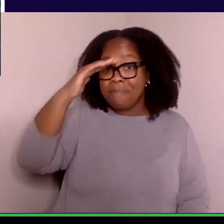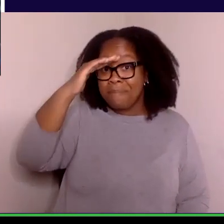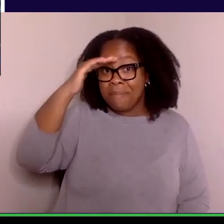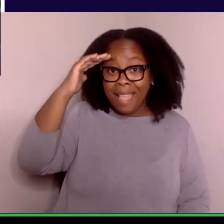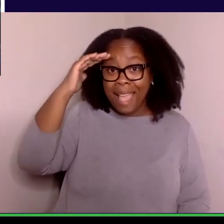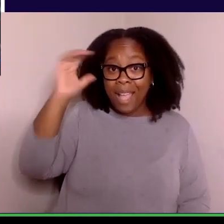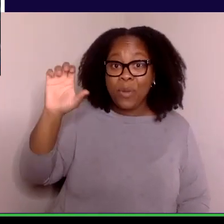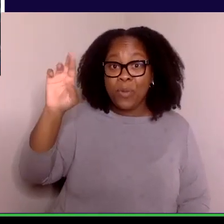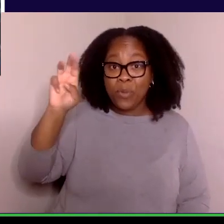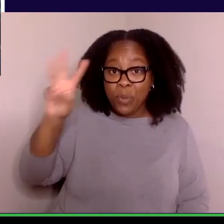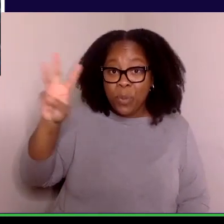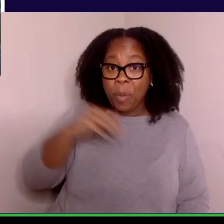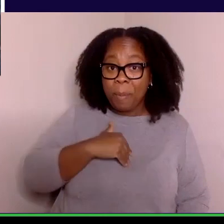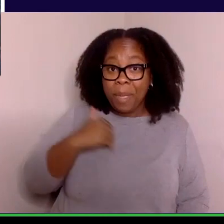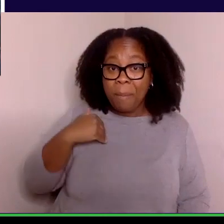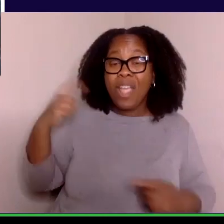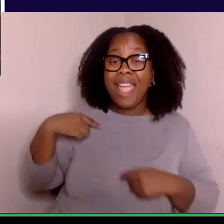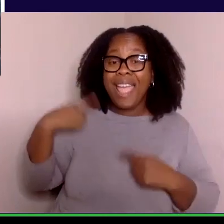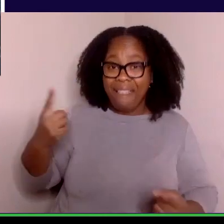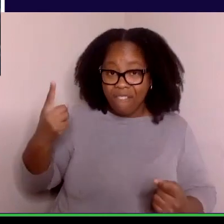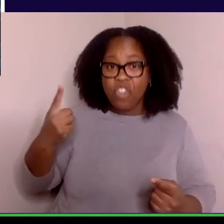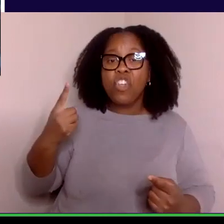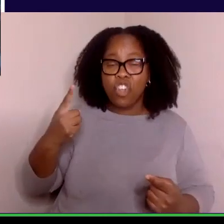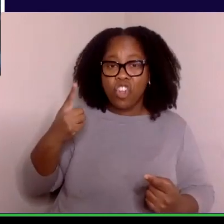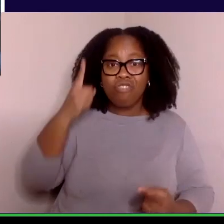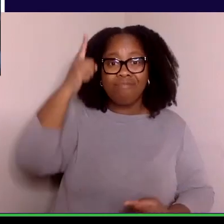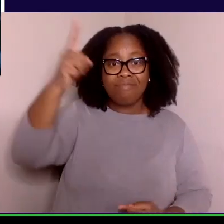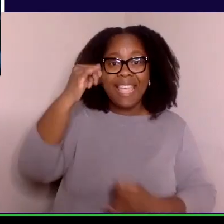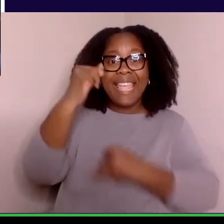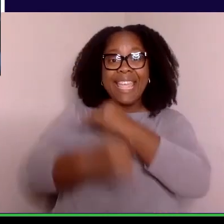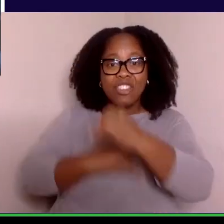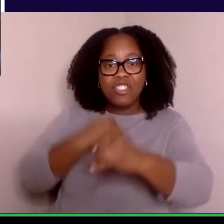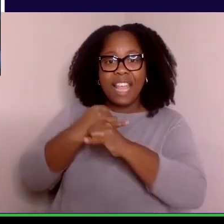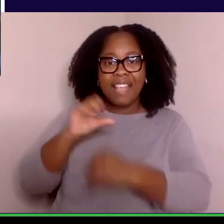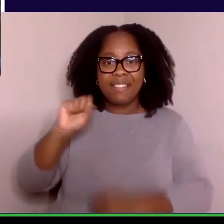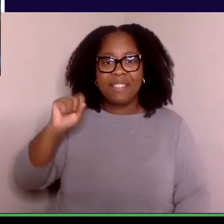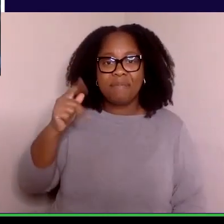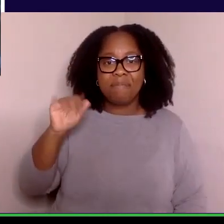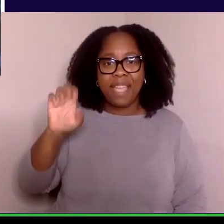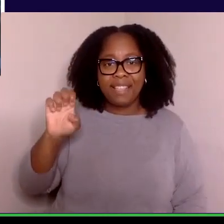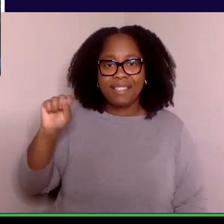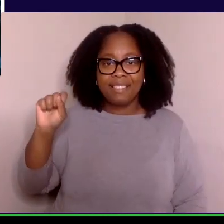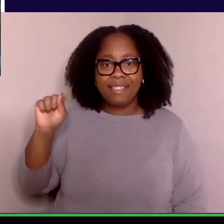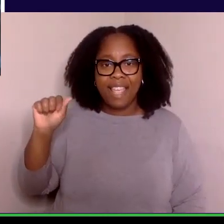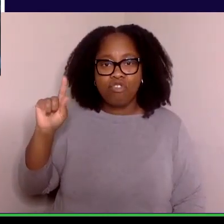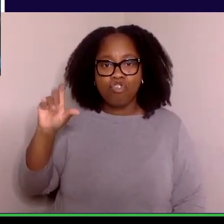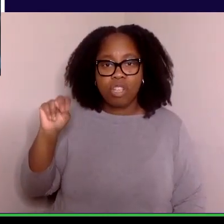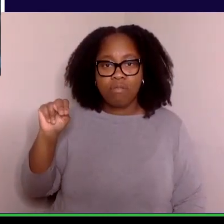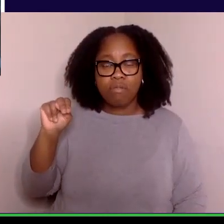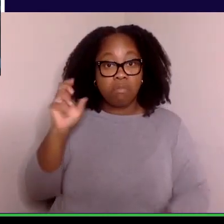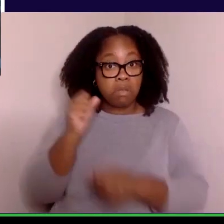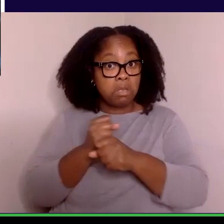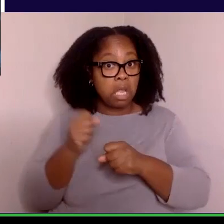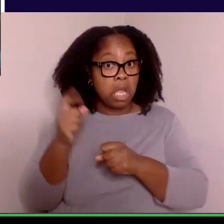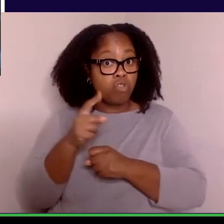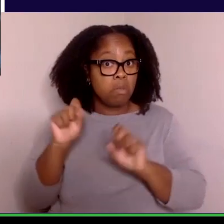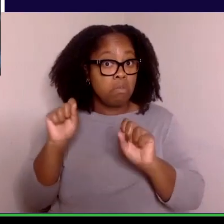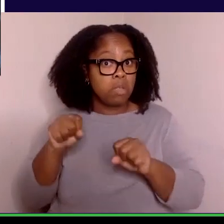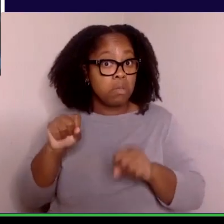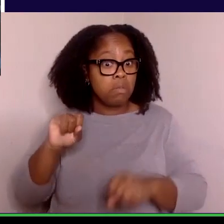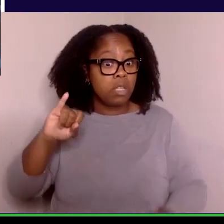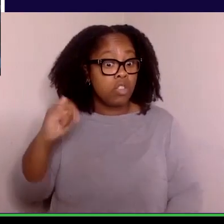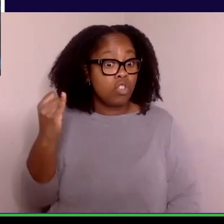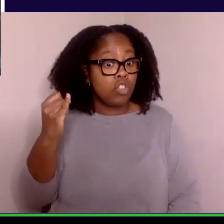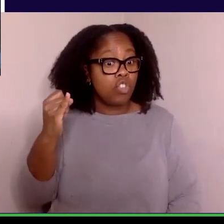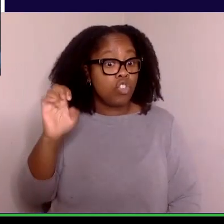the International Space Station. Next year, he could be followed by Jeanette Epps, who would be